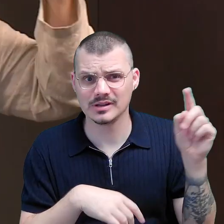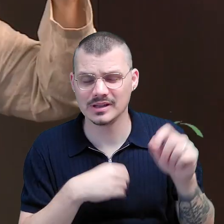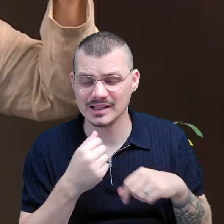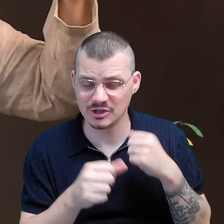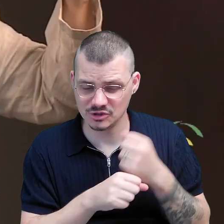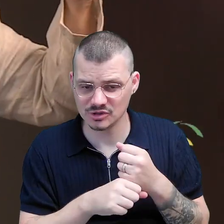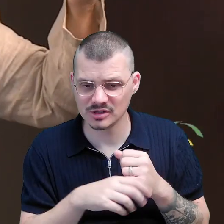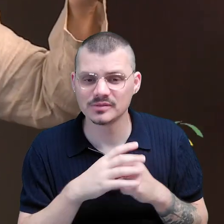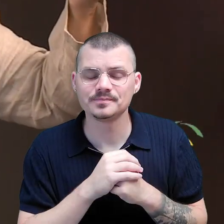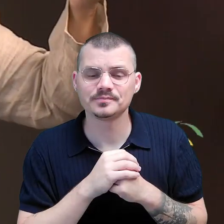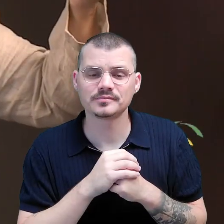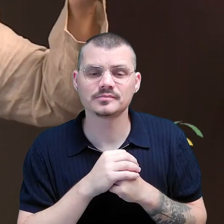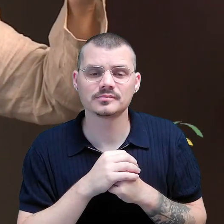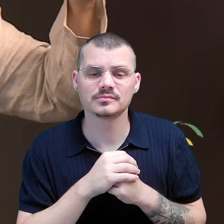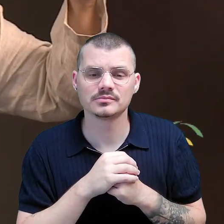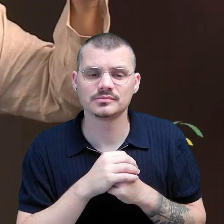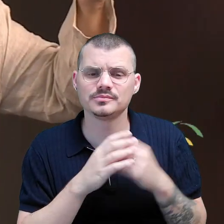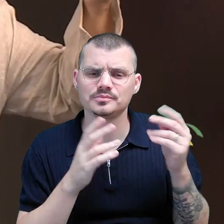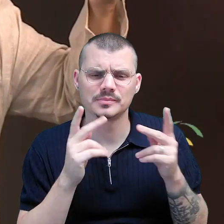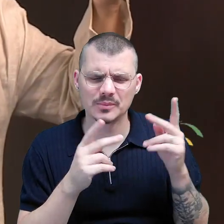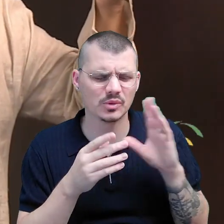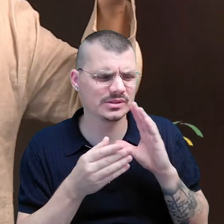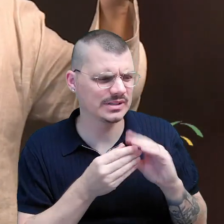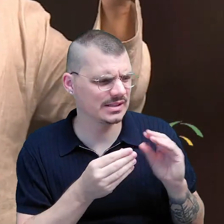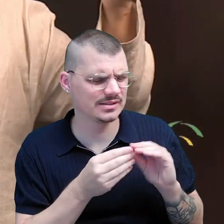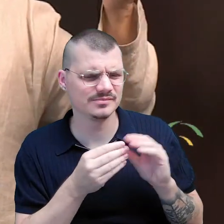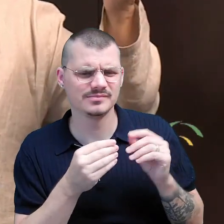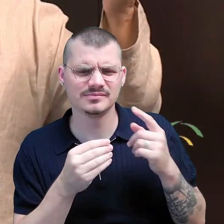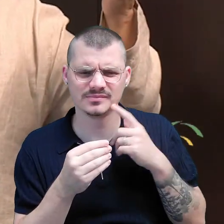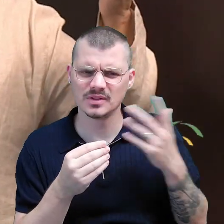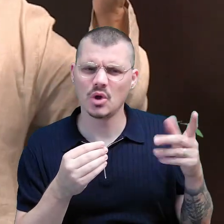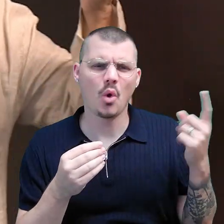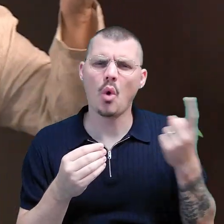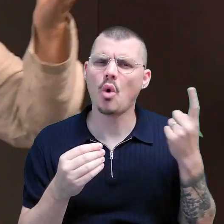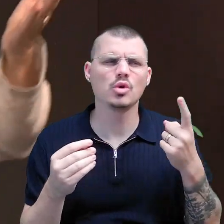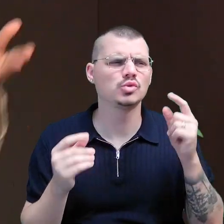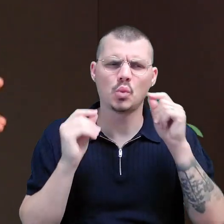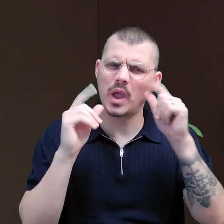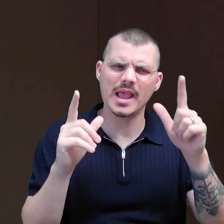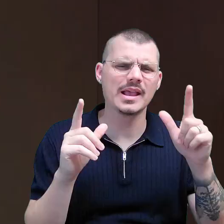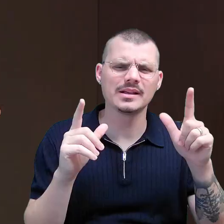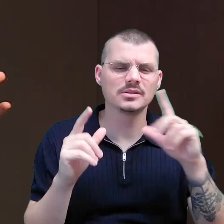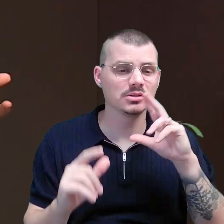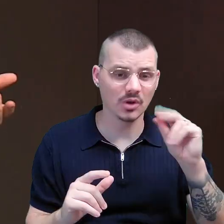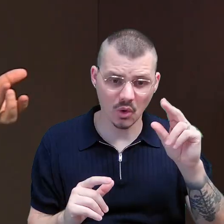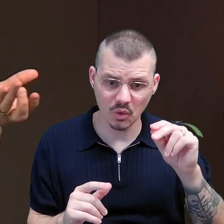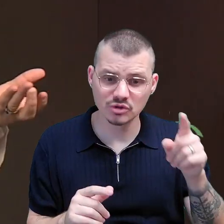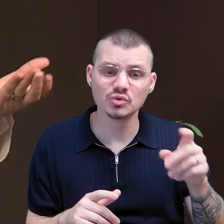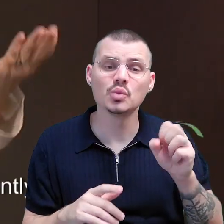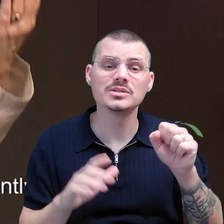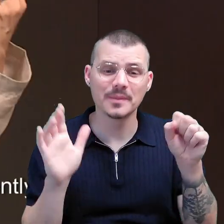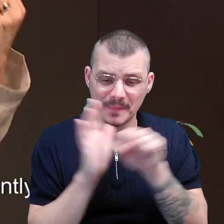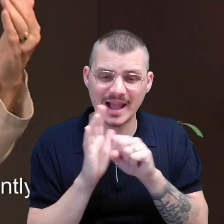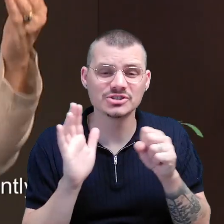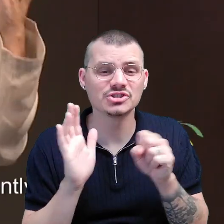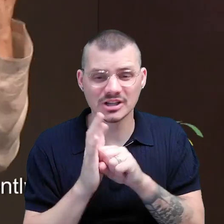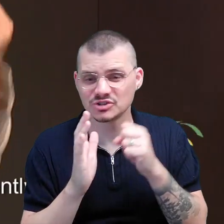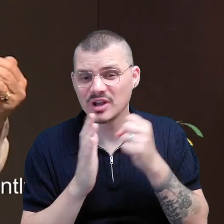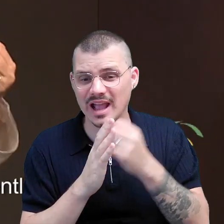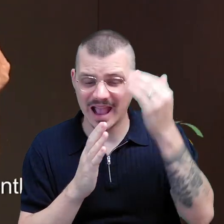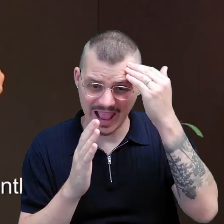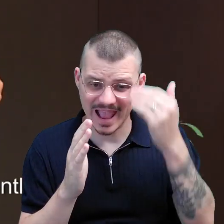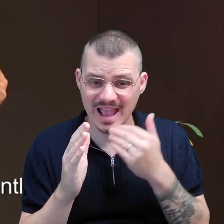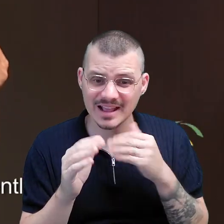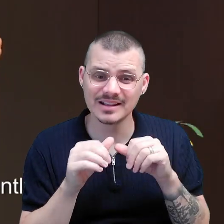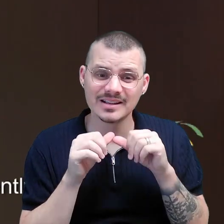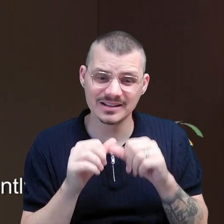for 30-something years. And people were saying, well, this is only waking hours. No, it wasn't. She was also